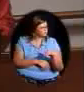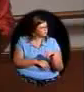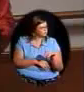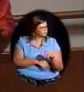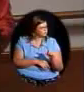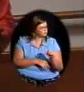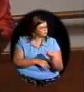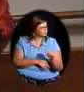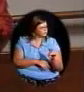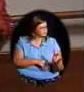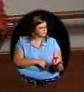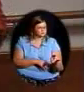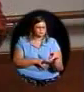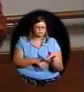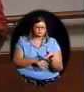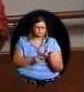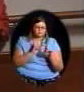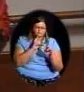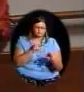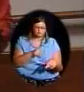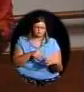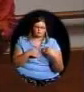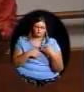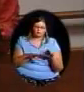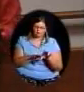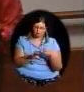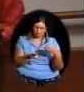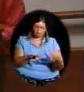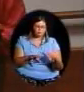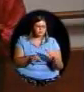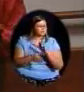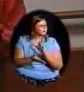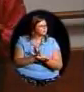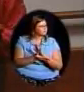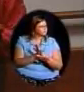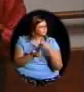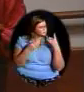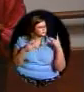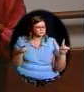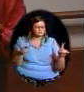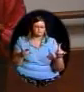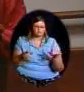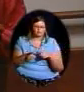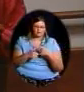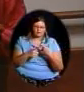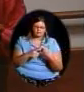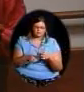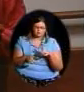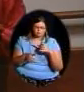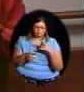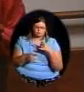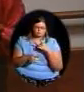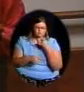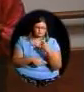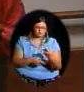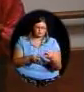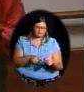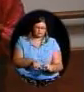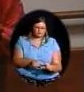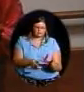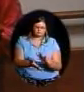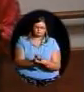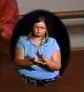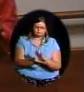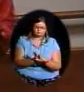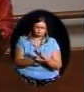very happy to report we had a successful opening of school. There will also be an update from the Service Center on all of the summer work that was